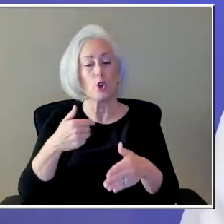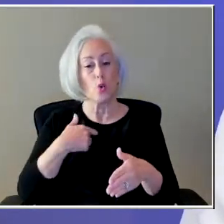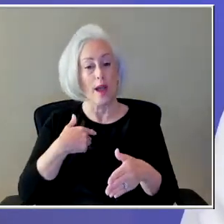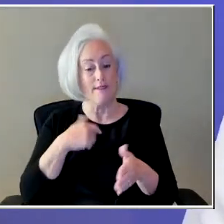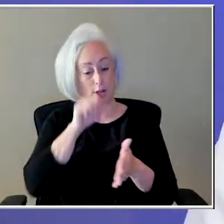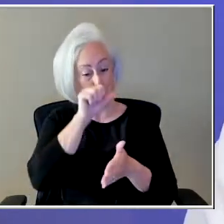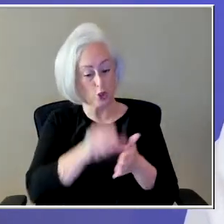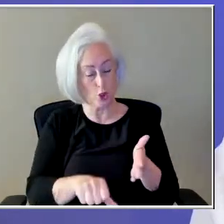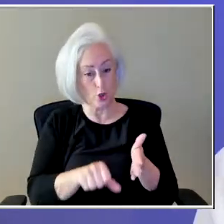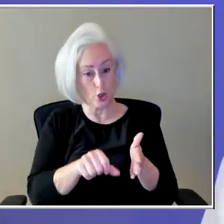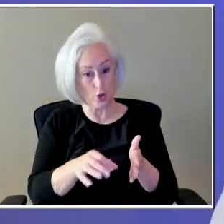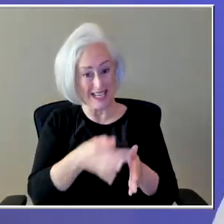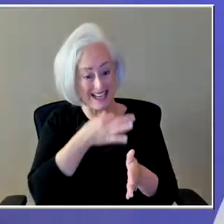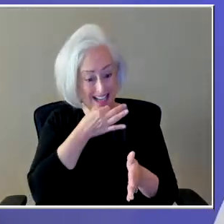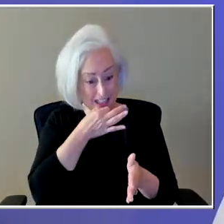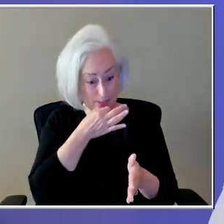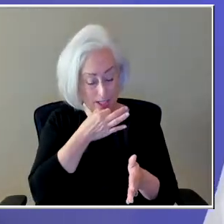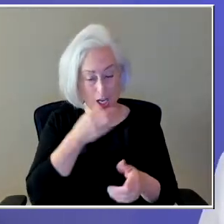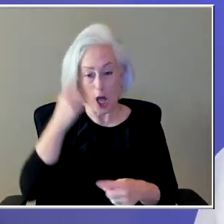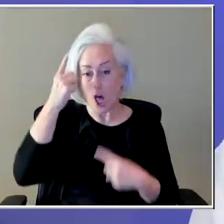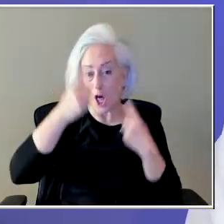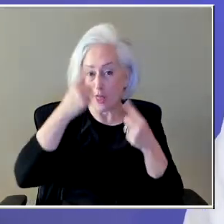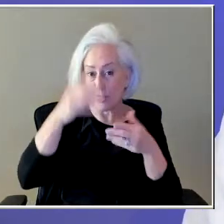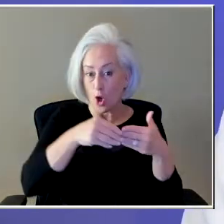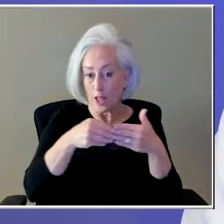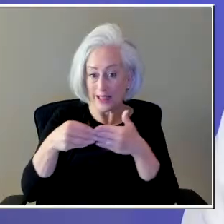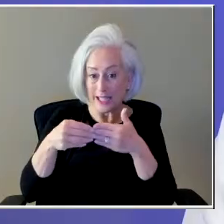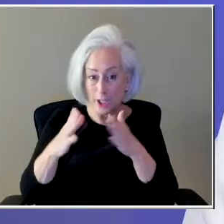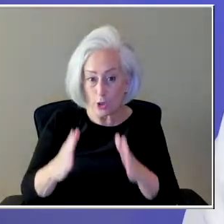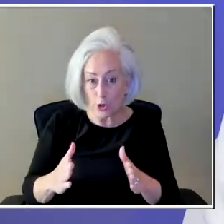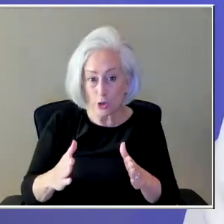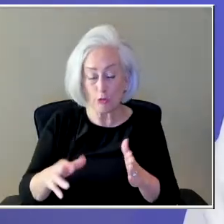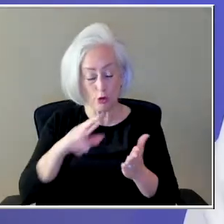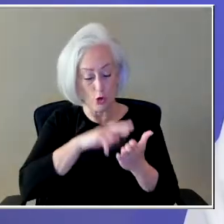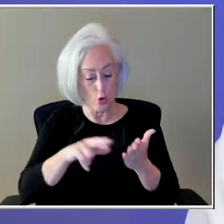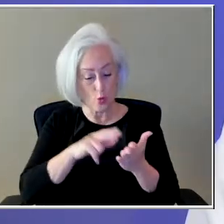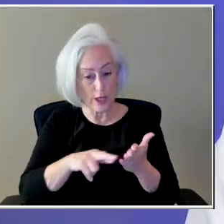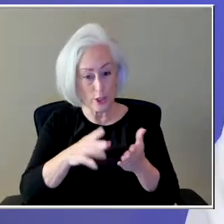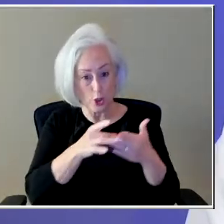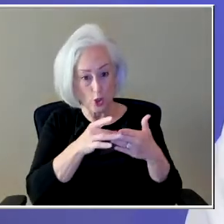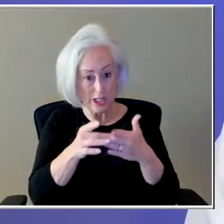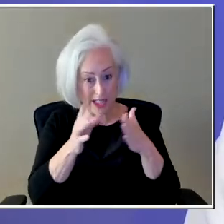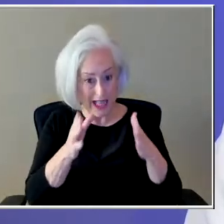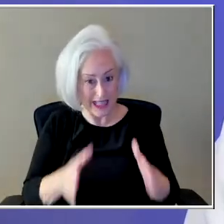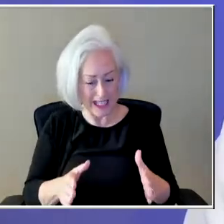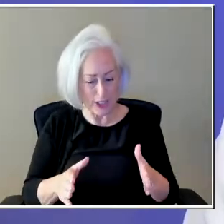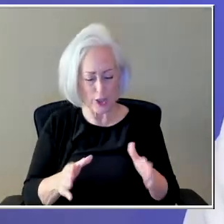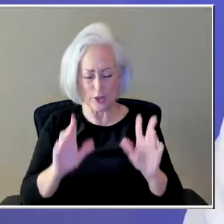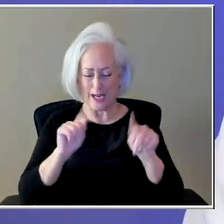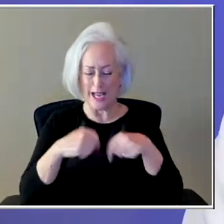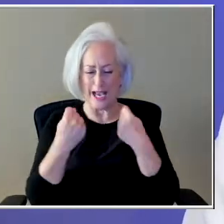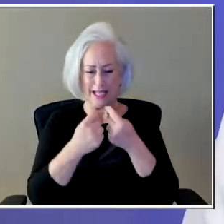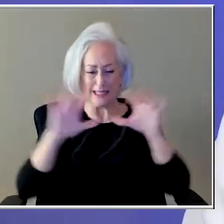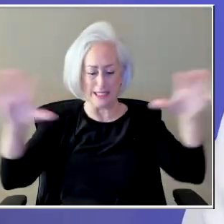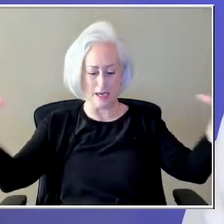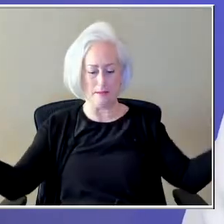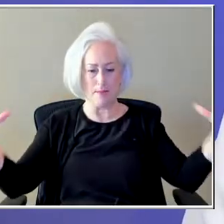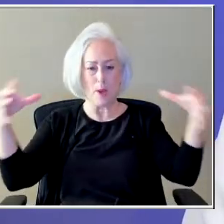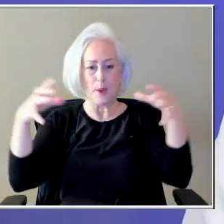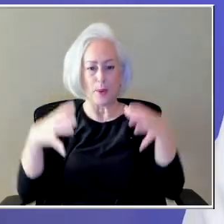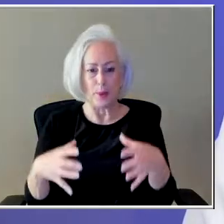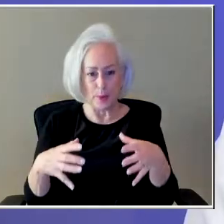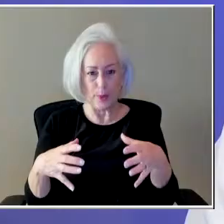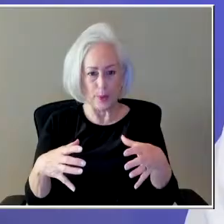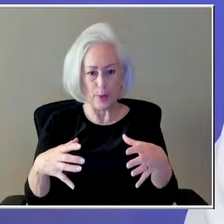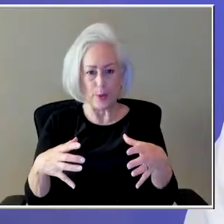a thought leader, a research leader in that field. You're getting a team of people who are just so savvy at this. They've had so